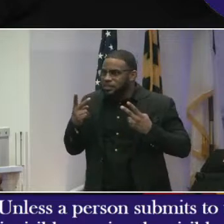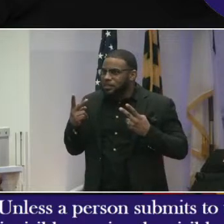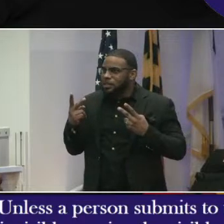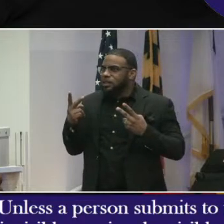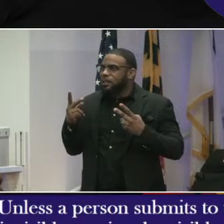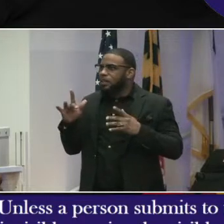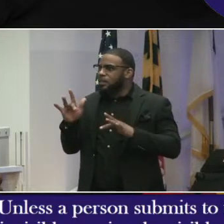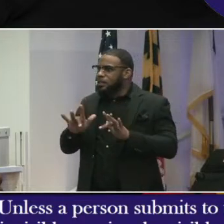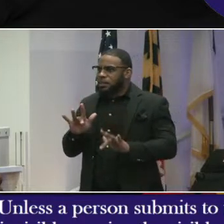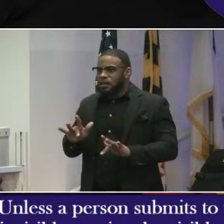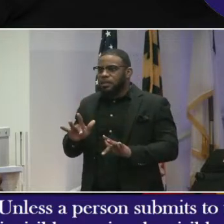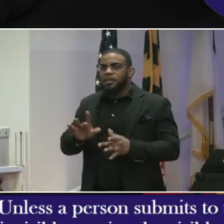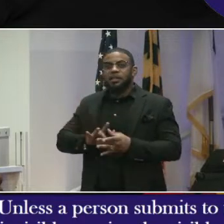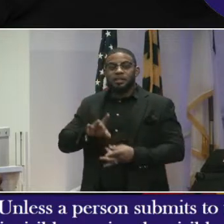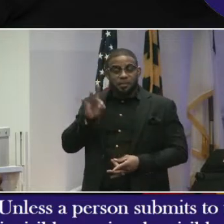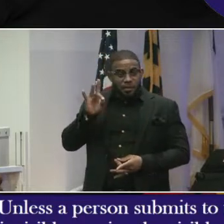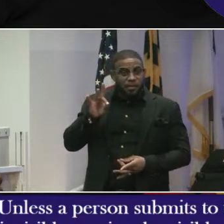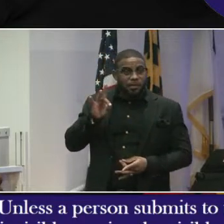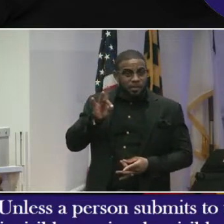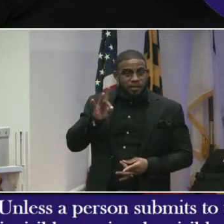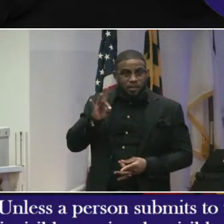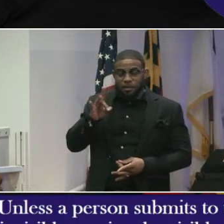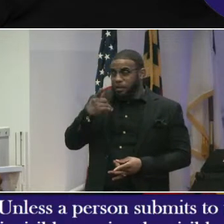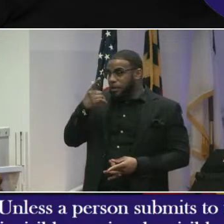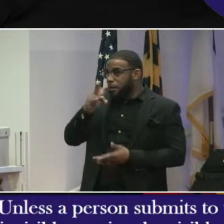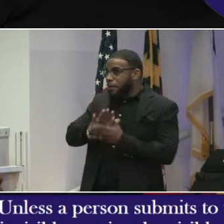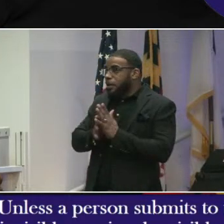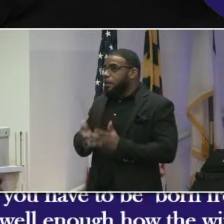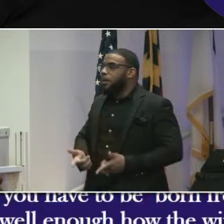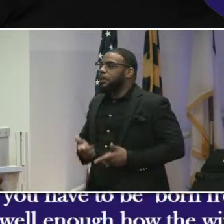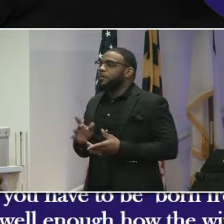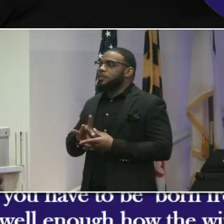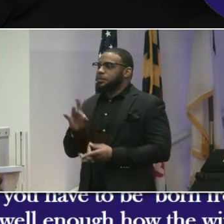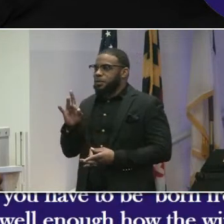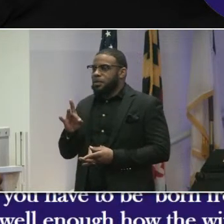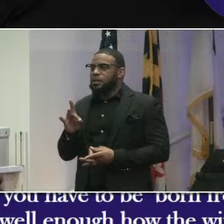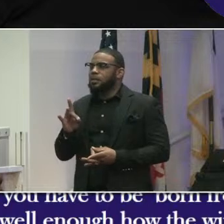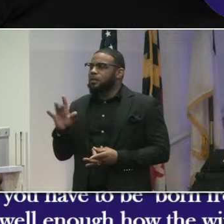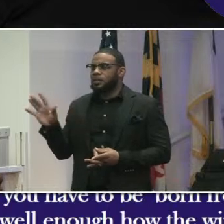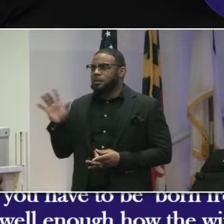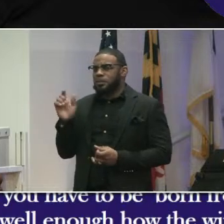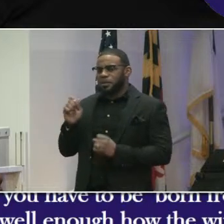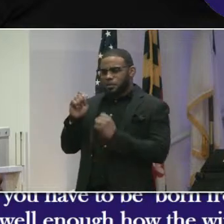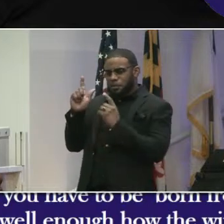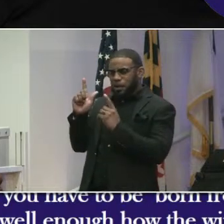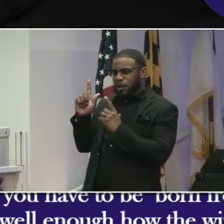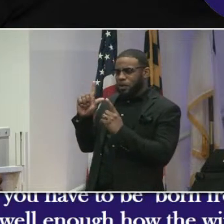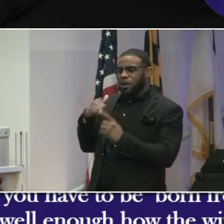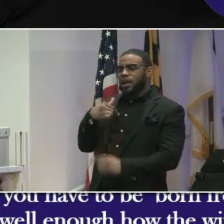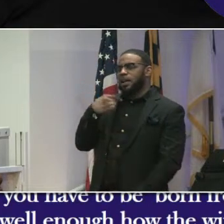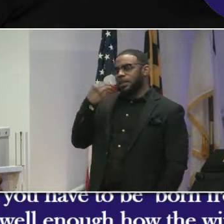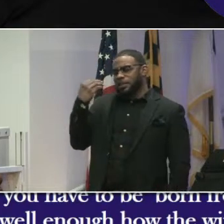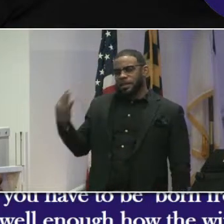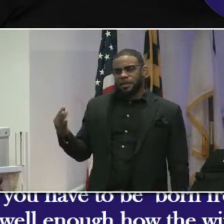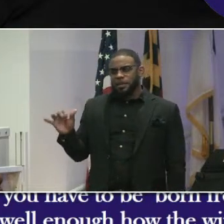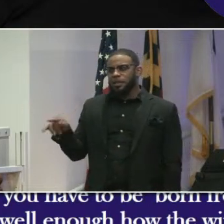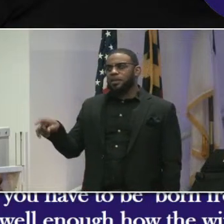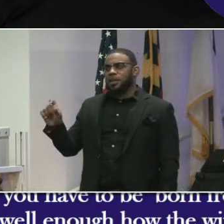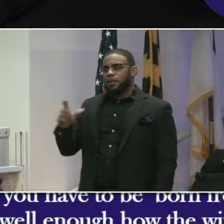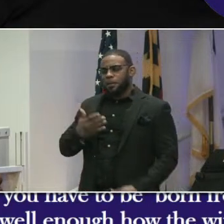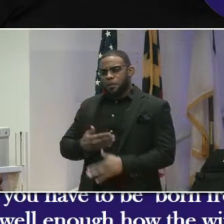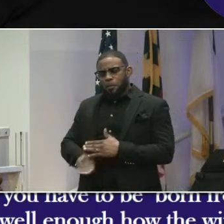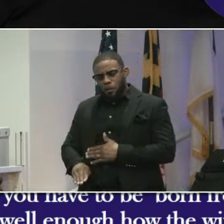and touch, the spirit, and becomes a living spirit. So don't be surprised when I tell you that you have